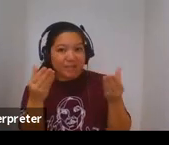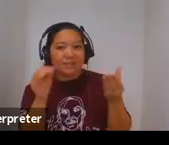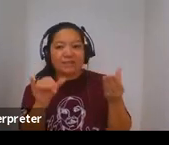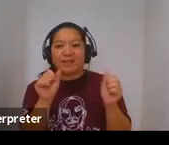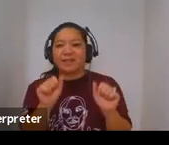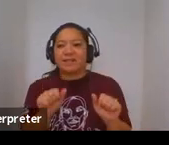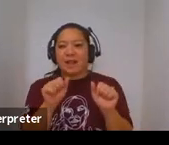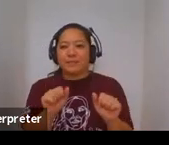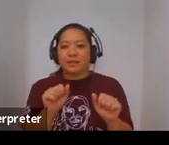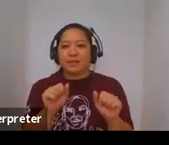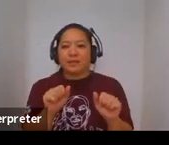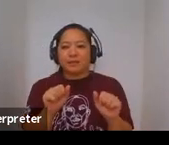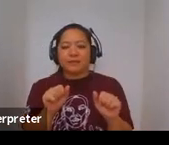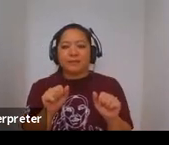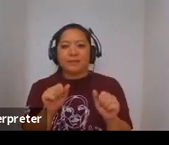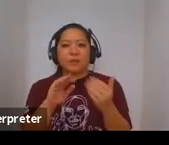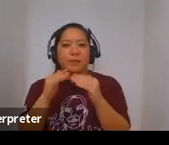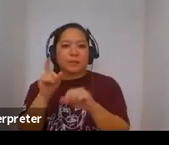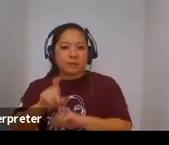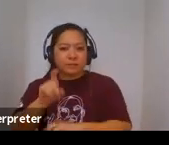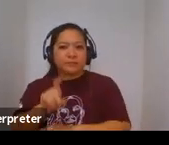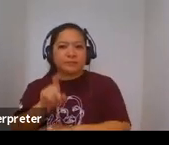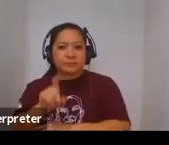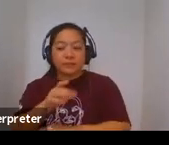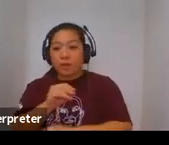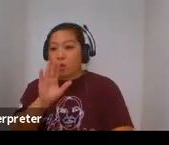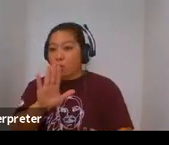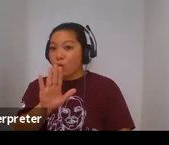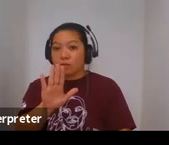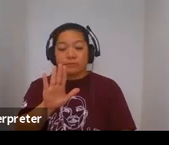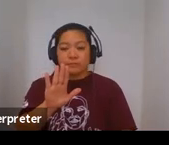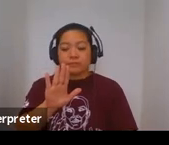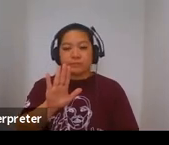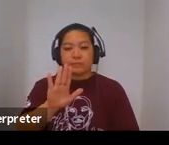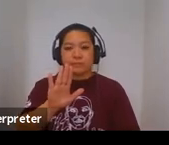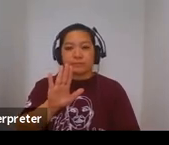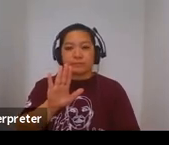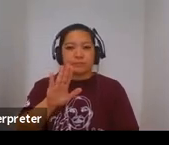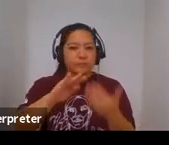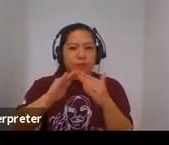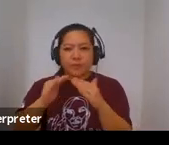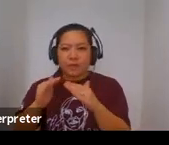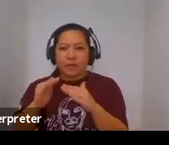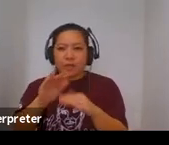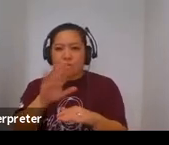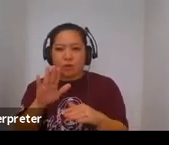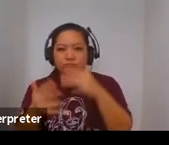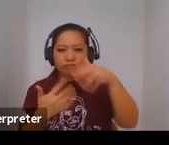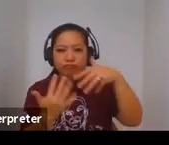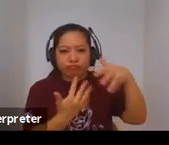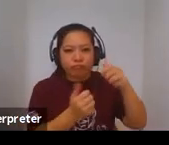can be tailored to your community needs and your community, the way your community interacts with each